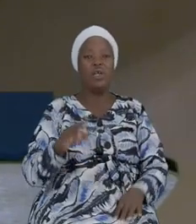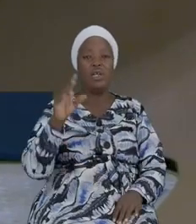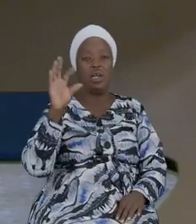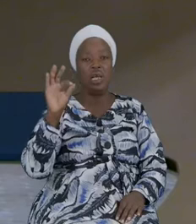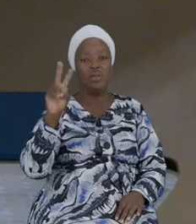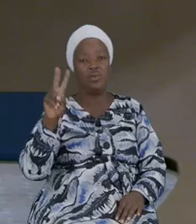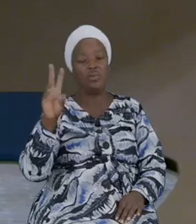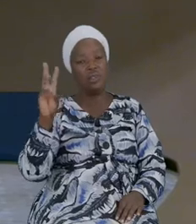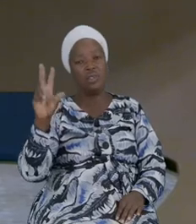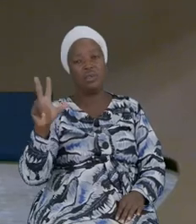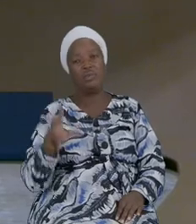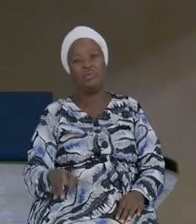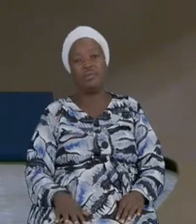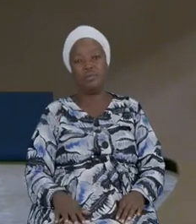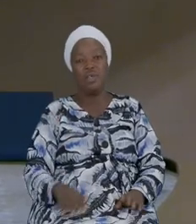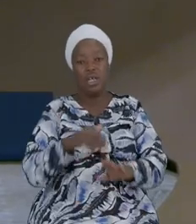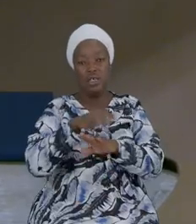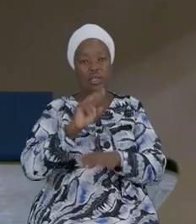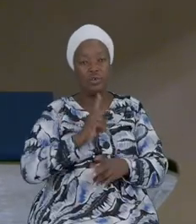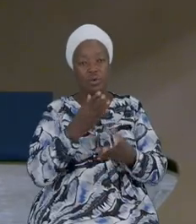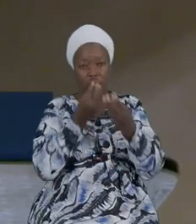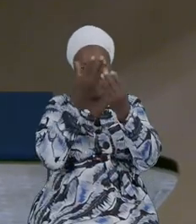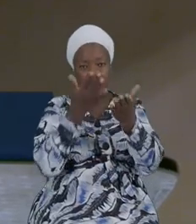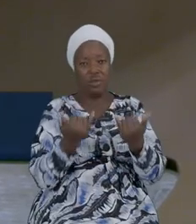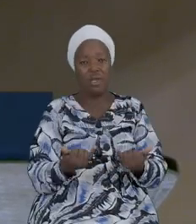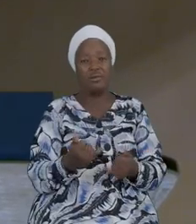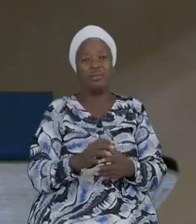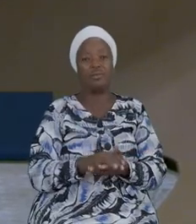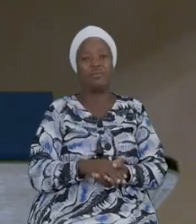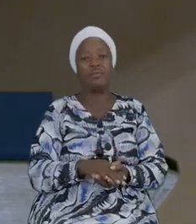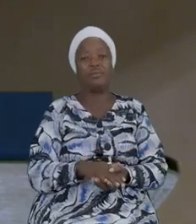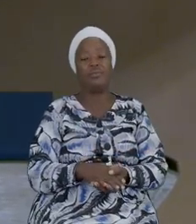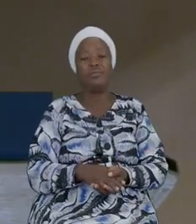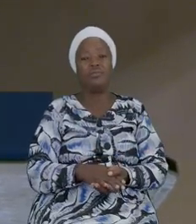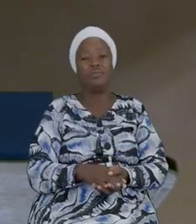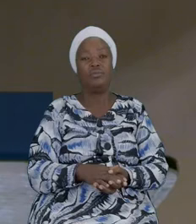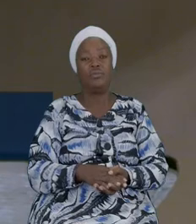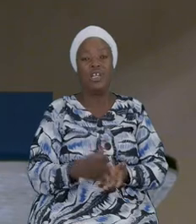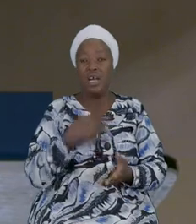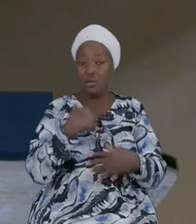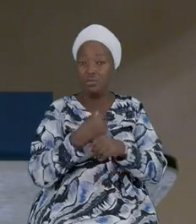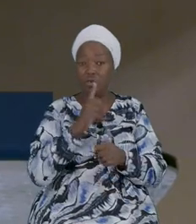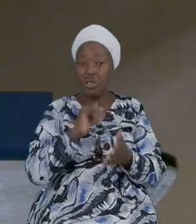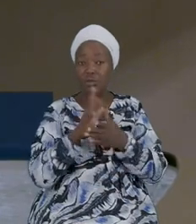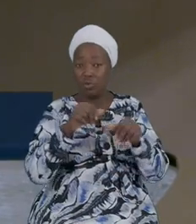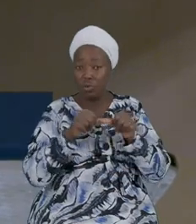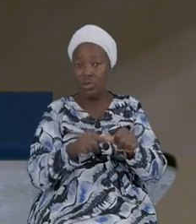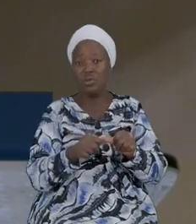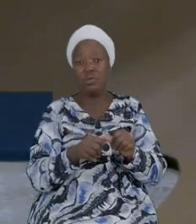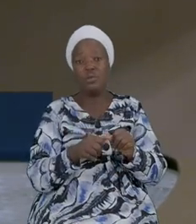+234 915 444 9263. Send us your information and make sure you continue